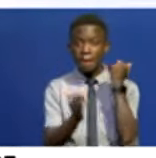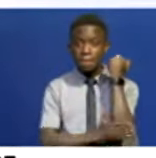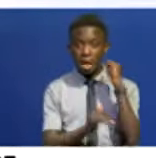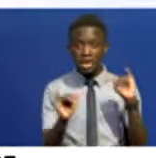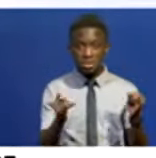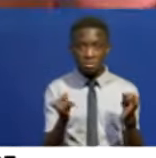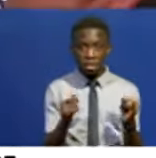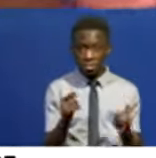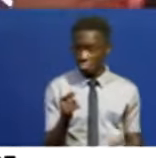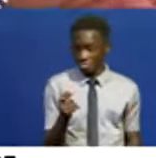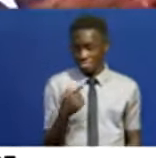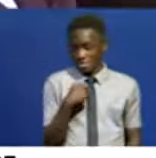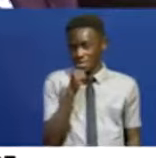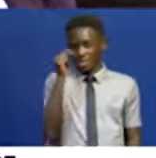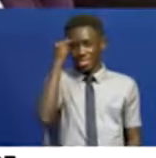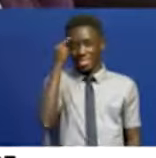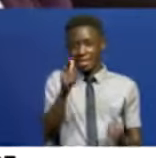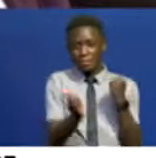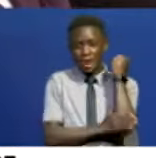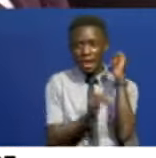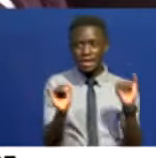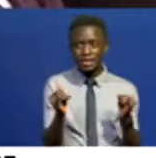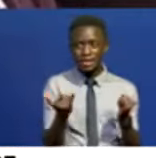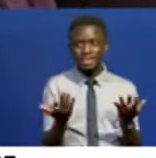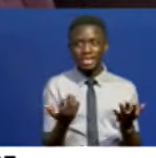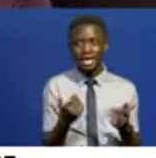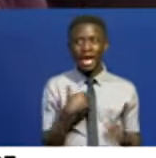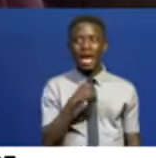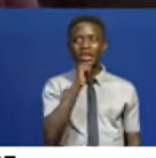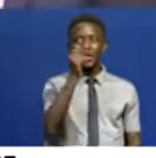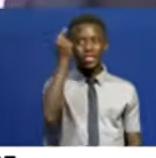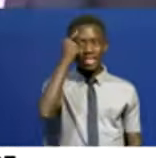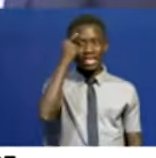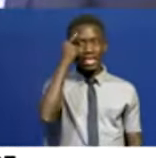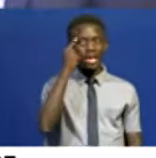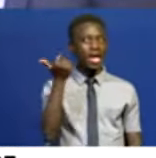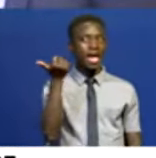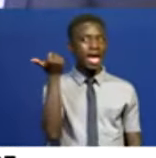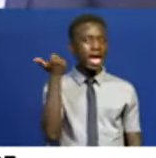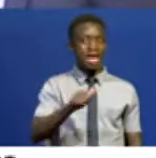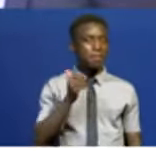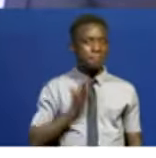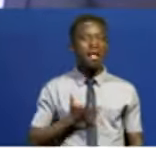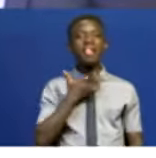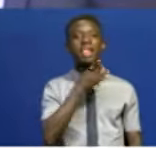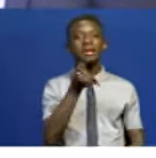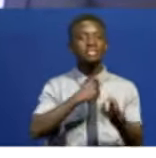don't think it is. I don't think anybody likes to sell medicine